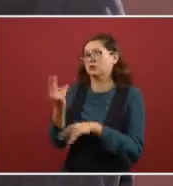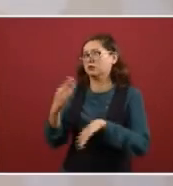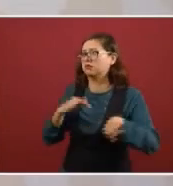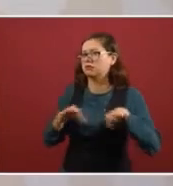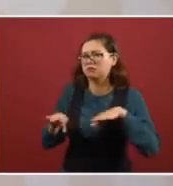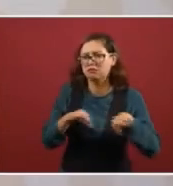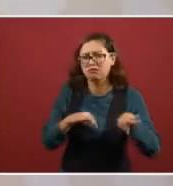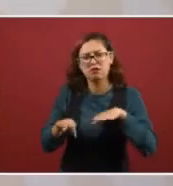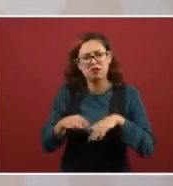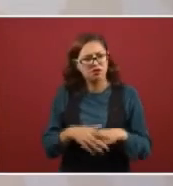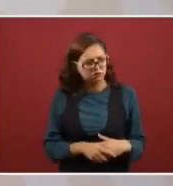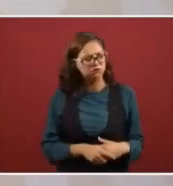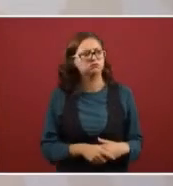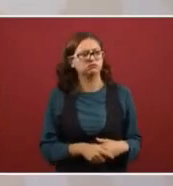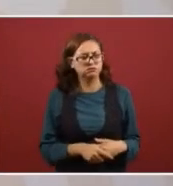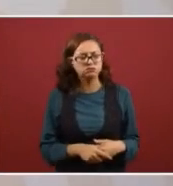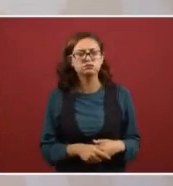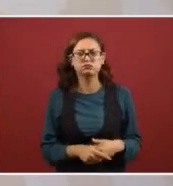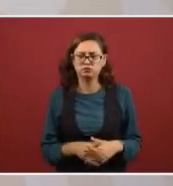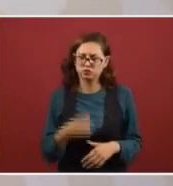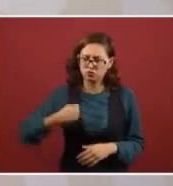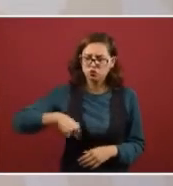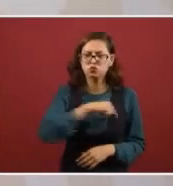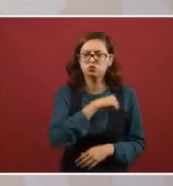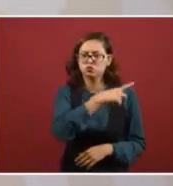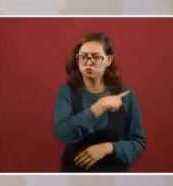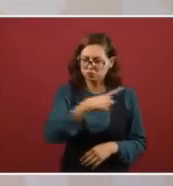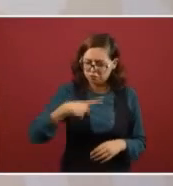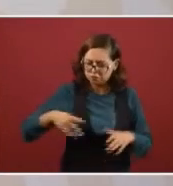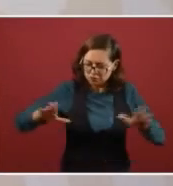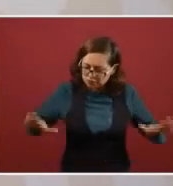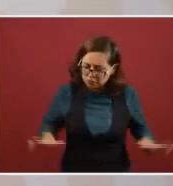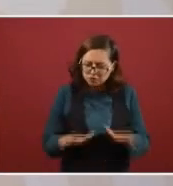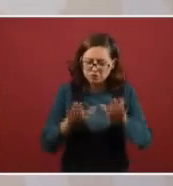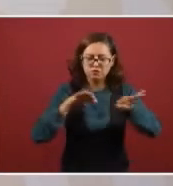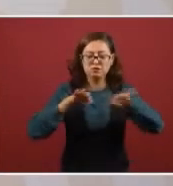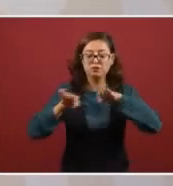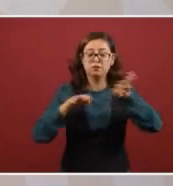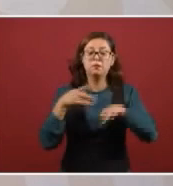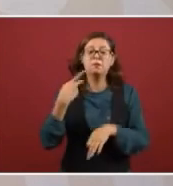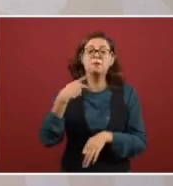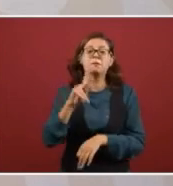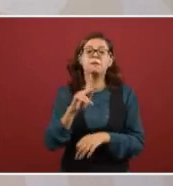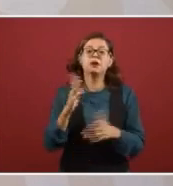that there be fountains of work. So we have to look for the equilibrium.